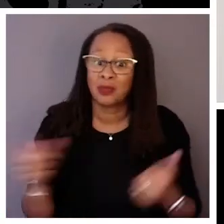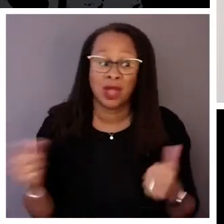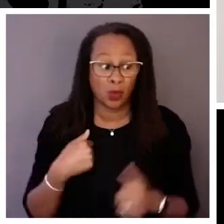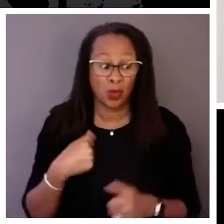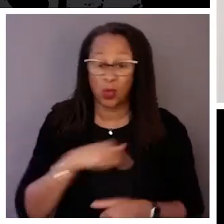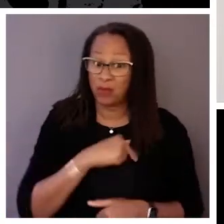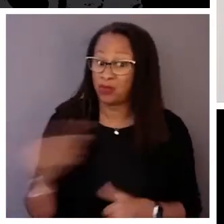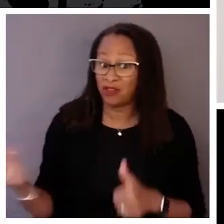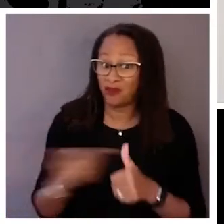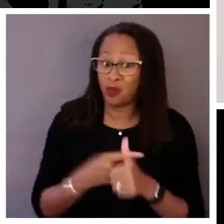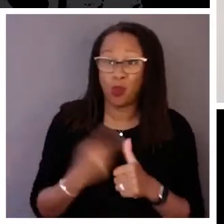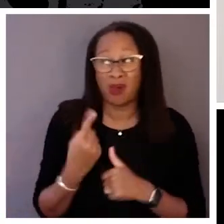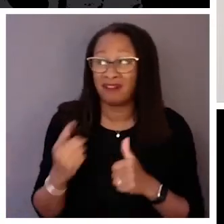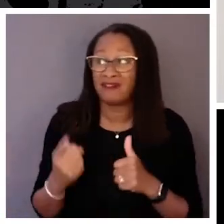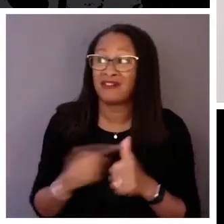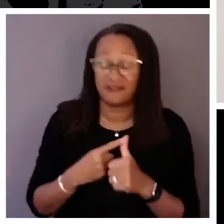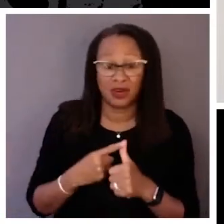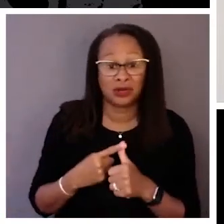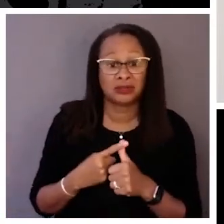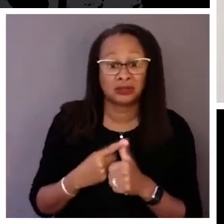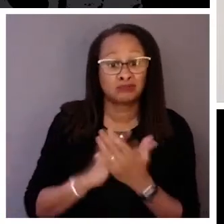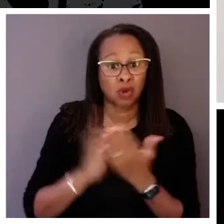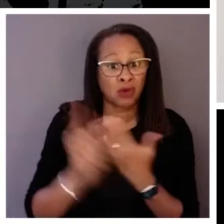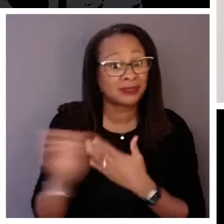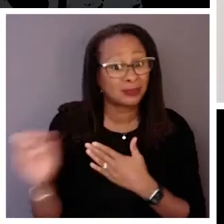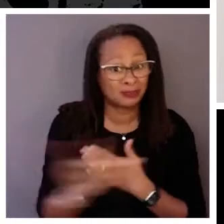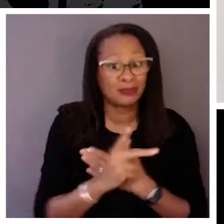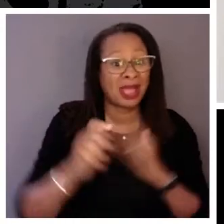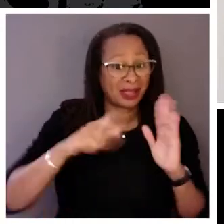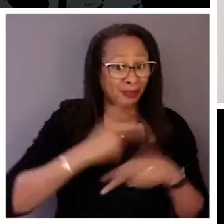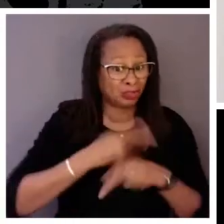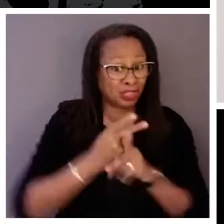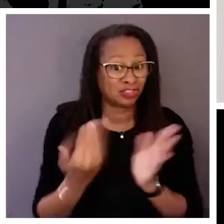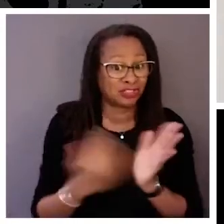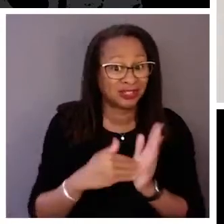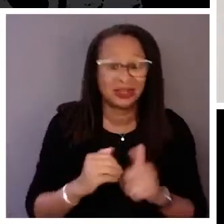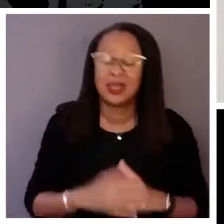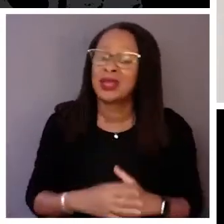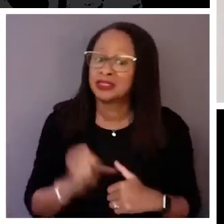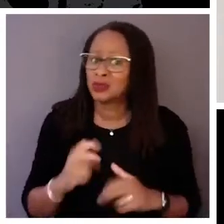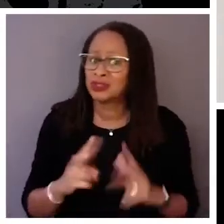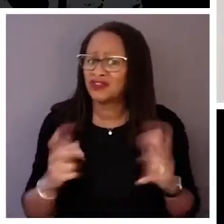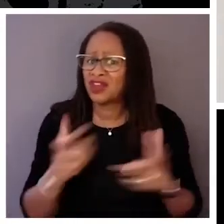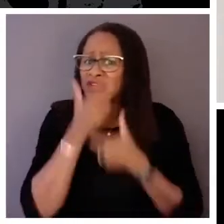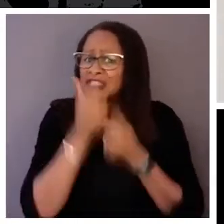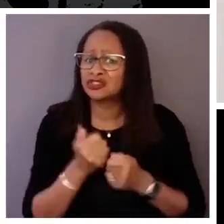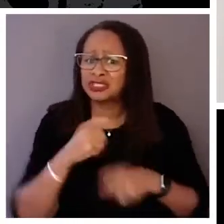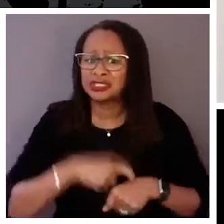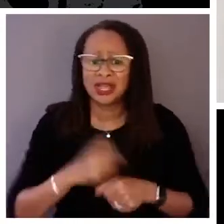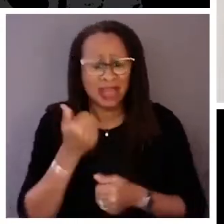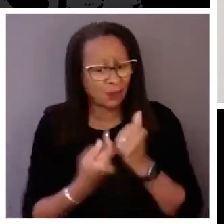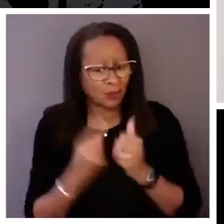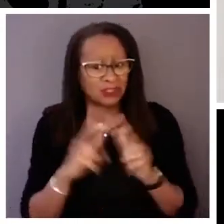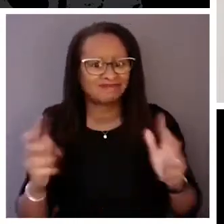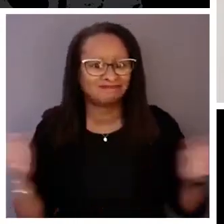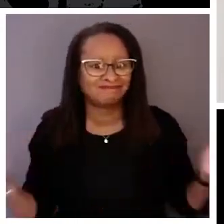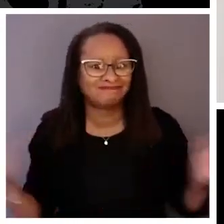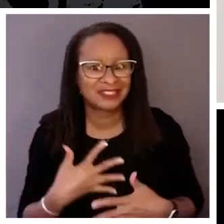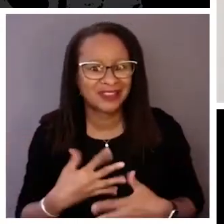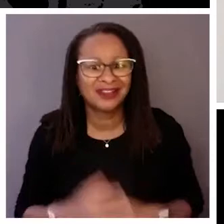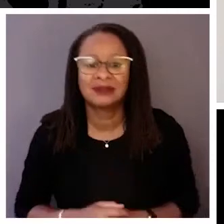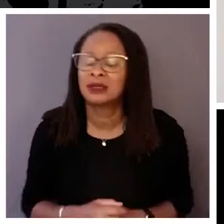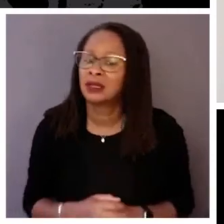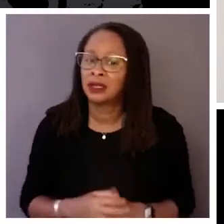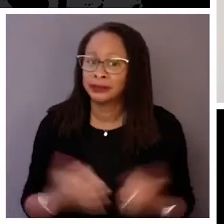back, as you remember. And it was a really interesting time because everybody was pretty